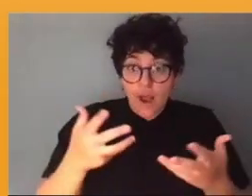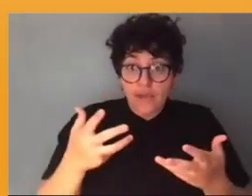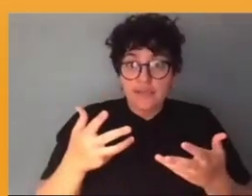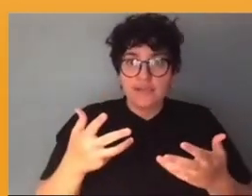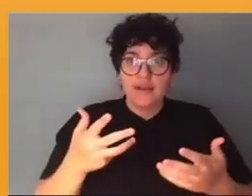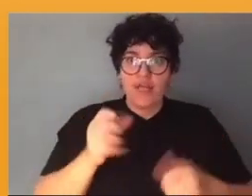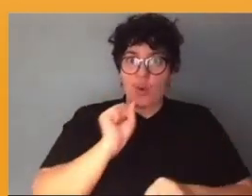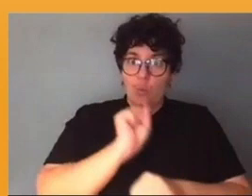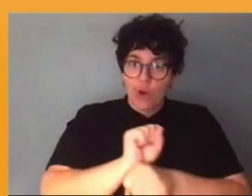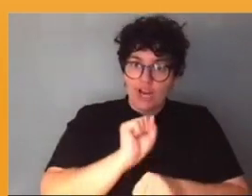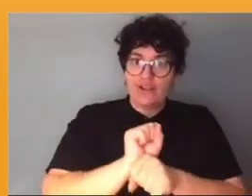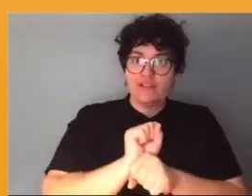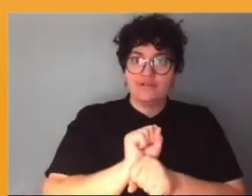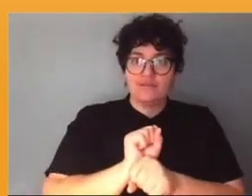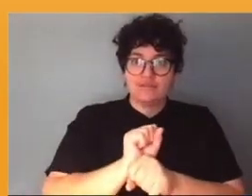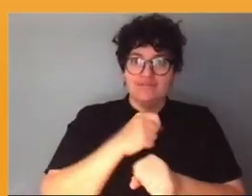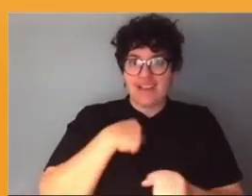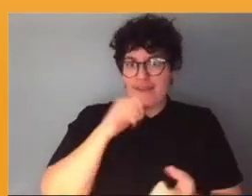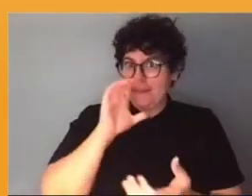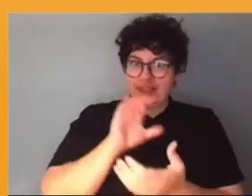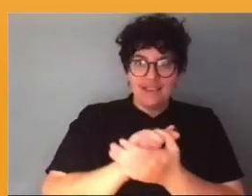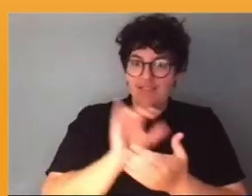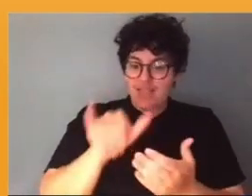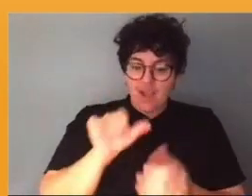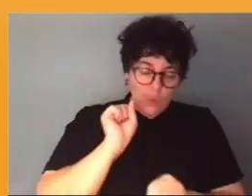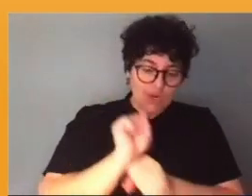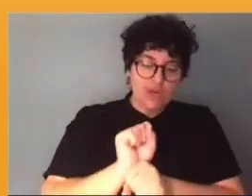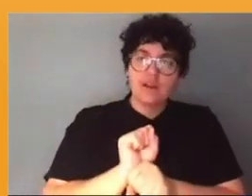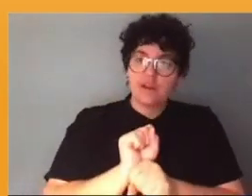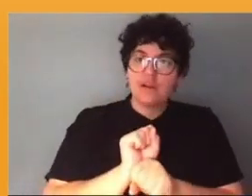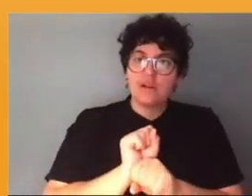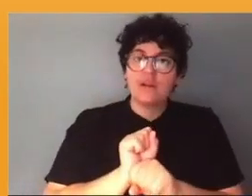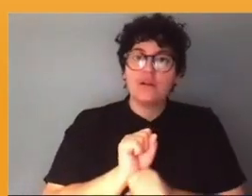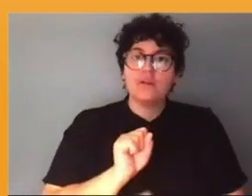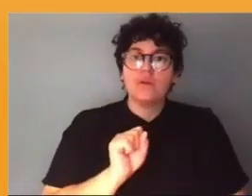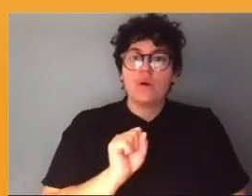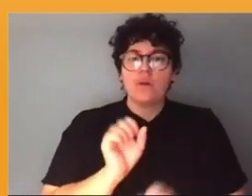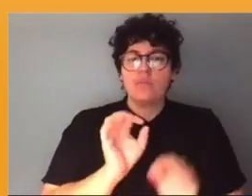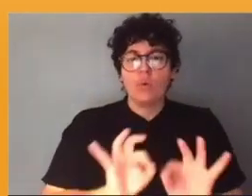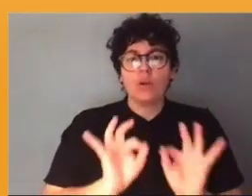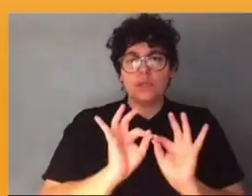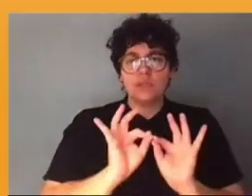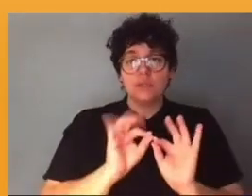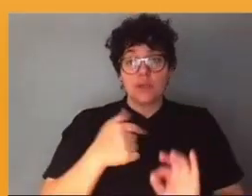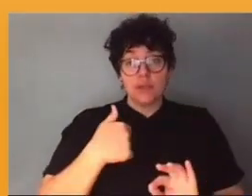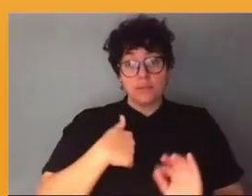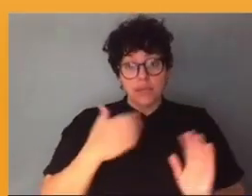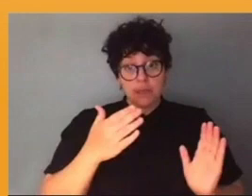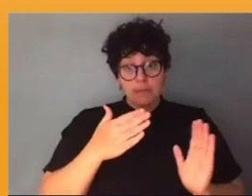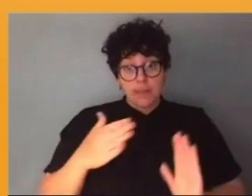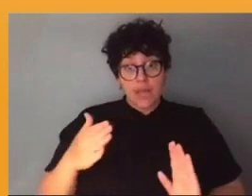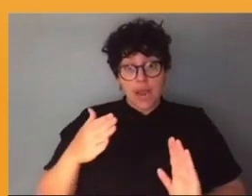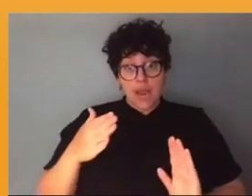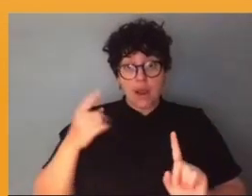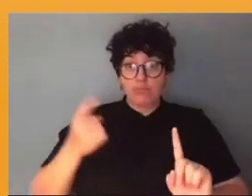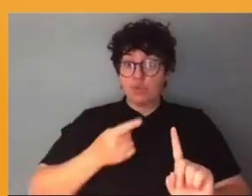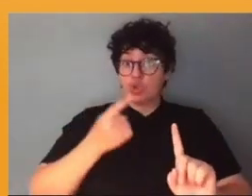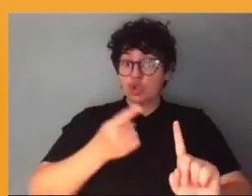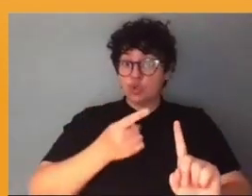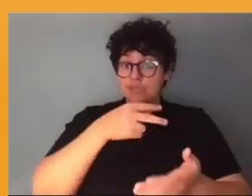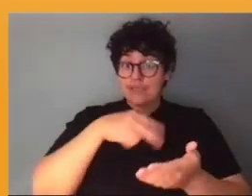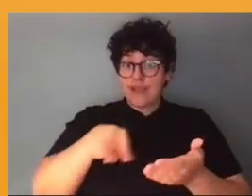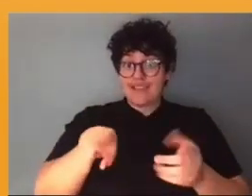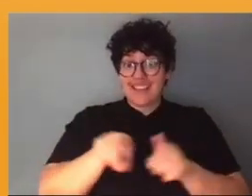important. And I don't plan on pursuing dance as a career in life, but I